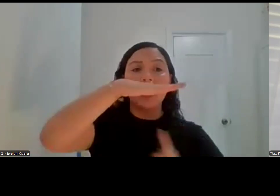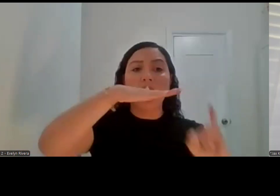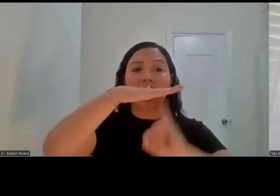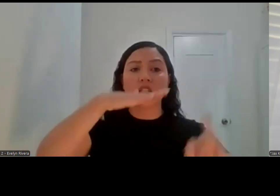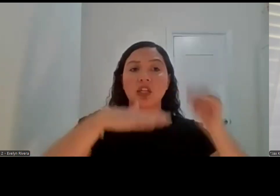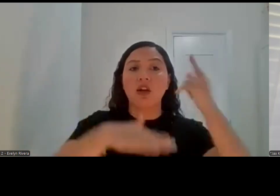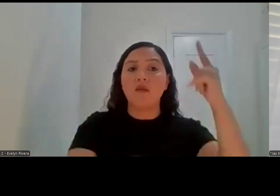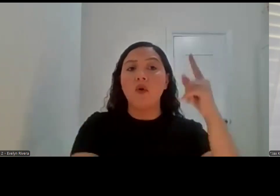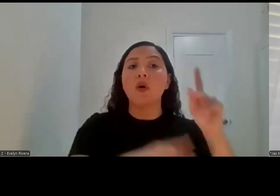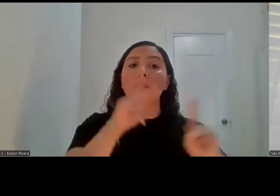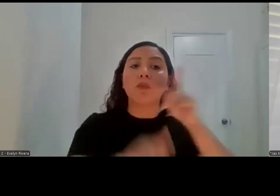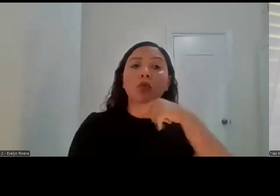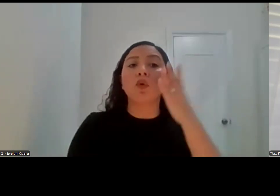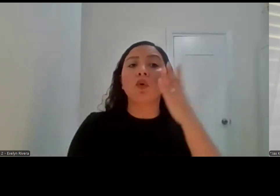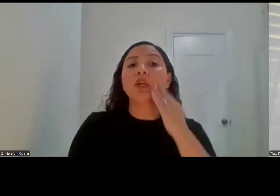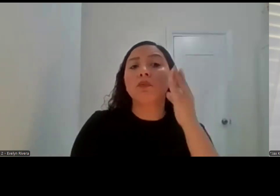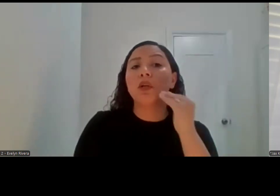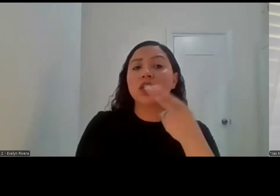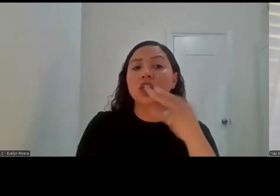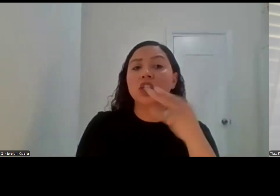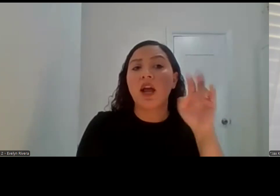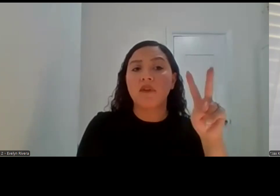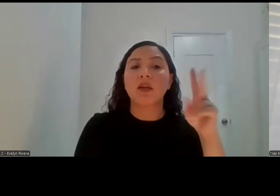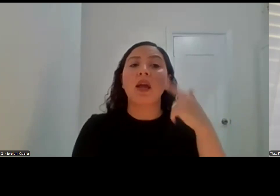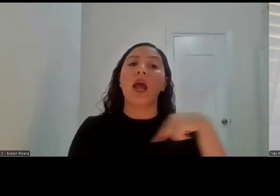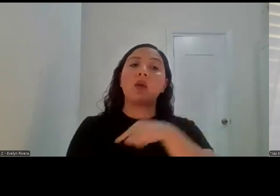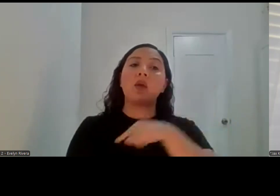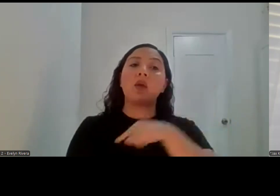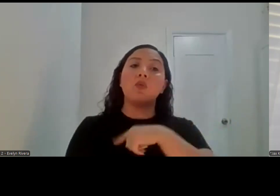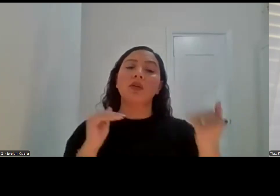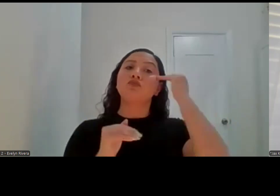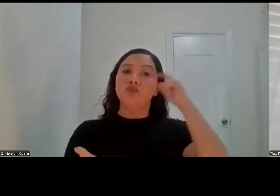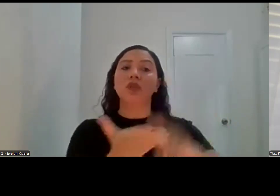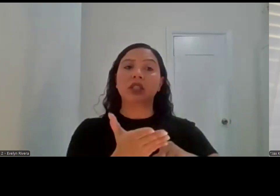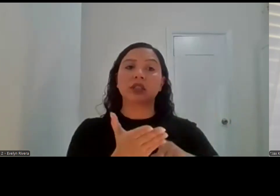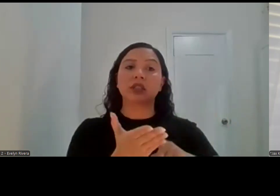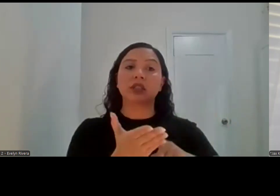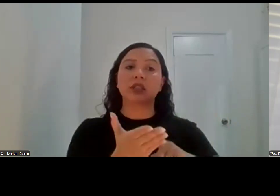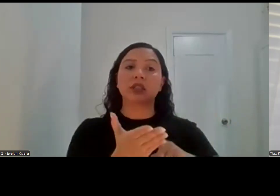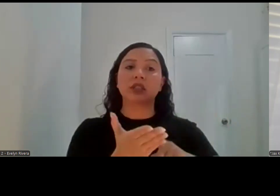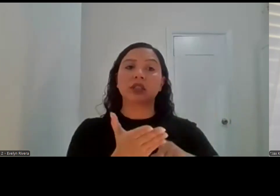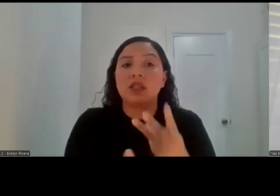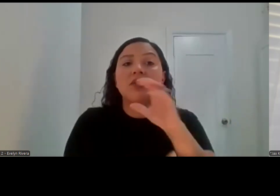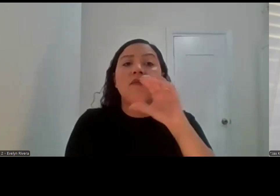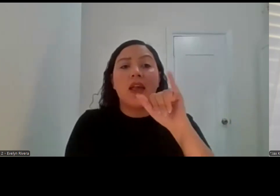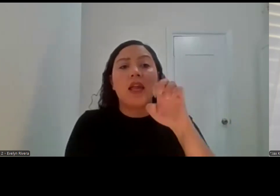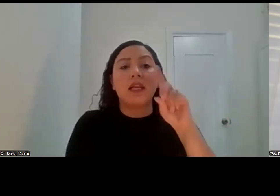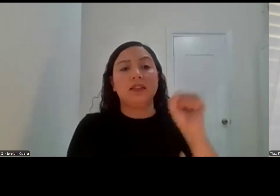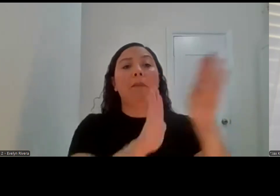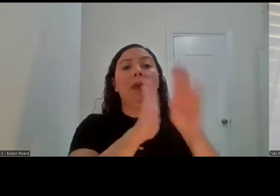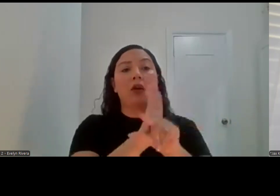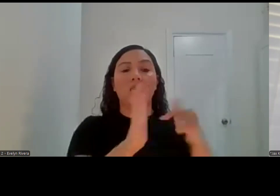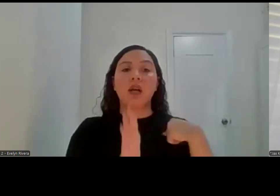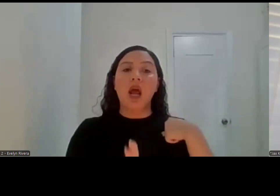and witnesses to the AIDS plague years. I share that background because it reflects something important about this committee.